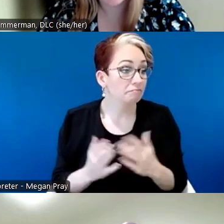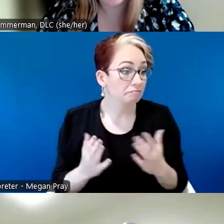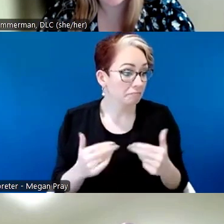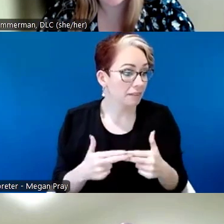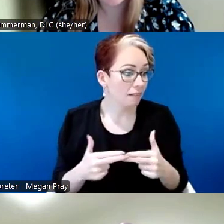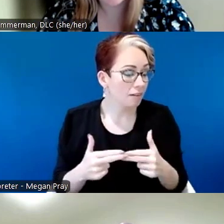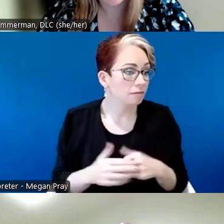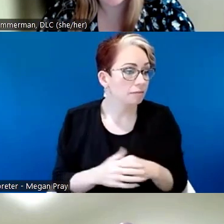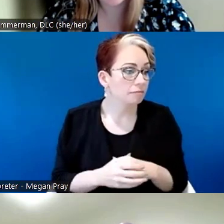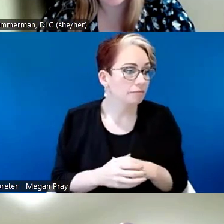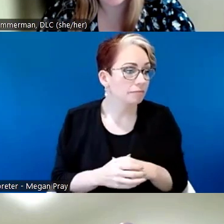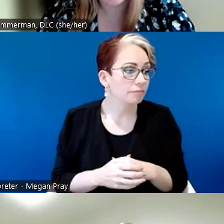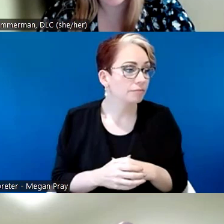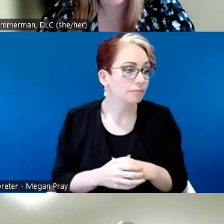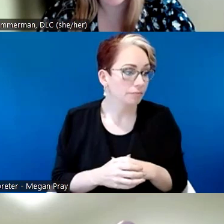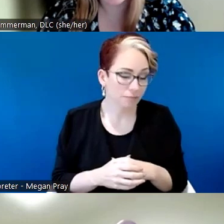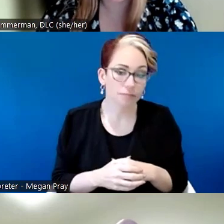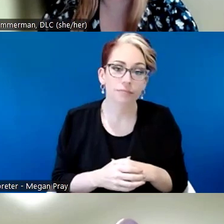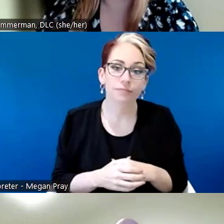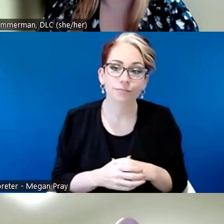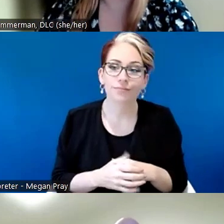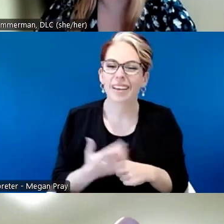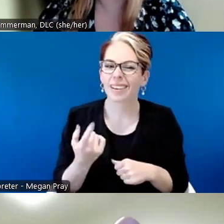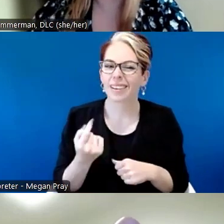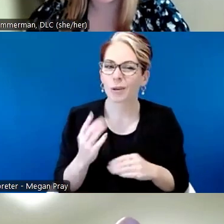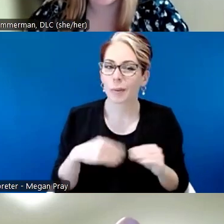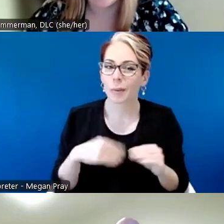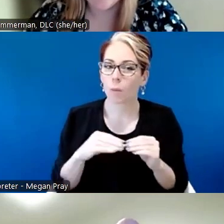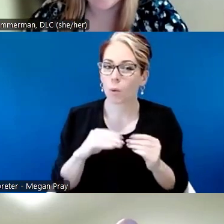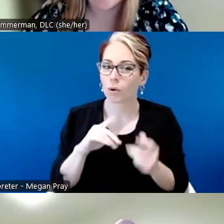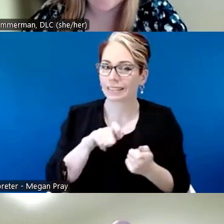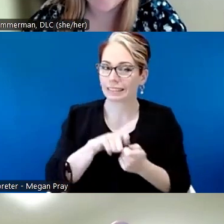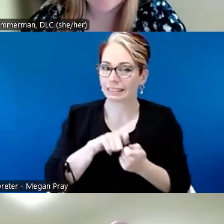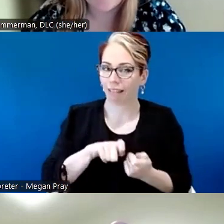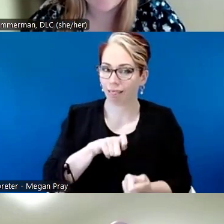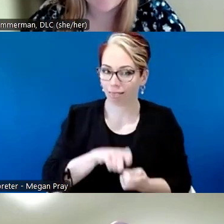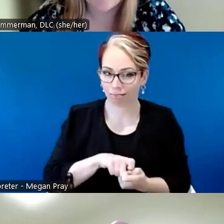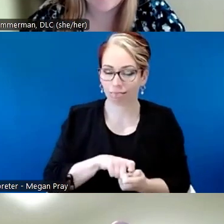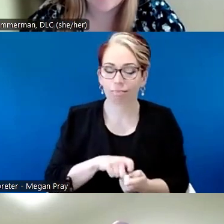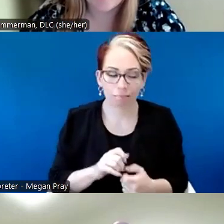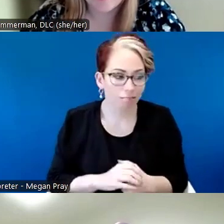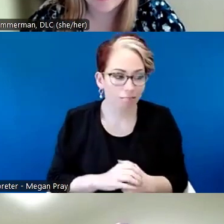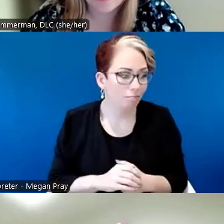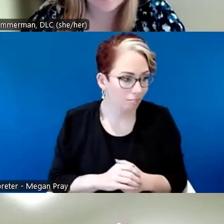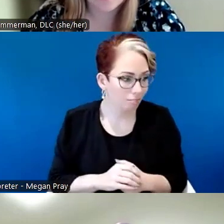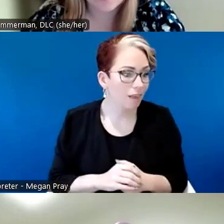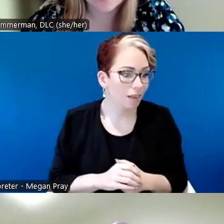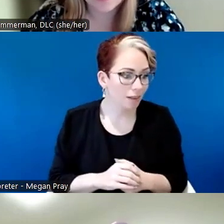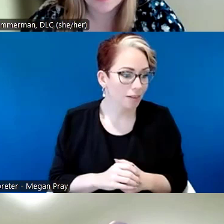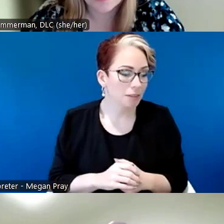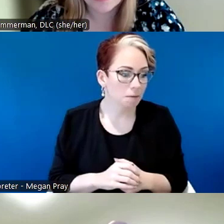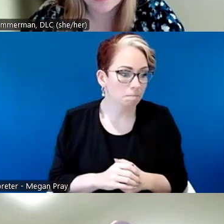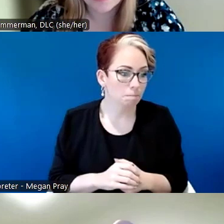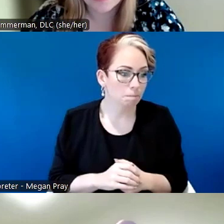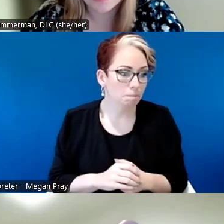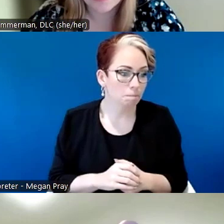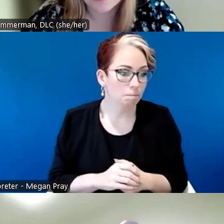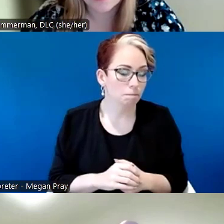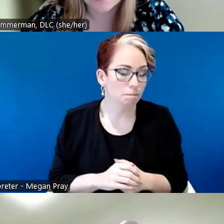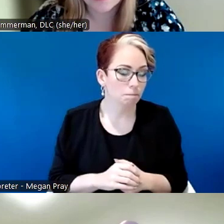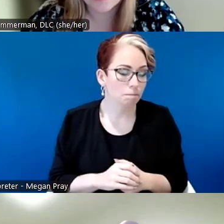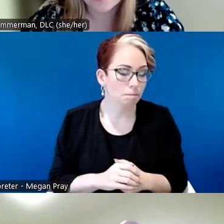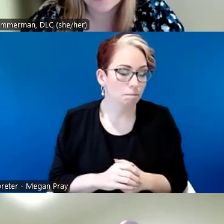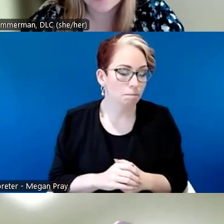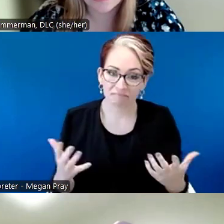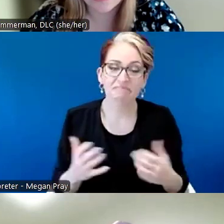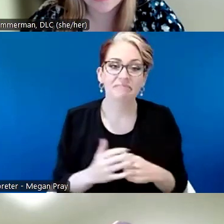So now, just to get into a little bit more detail, as I said earlier, the first sort